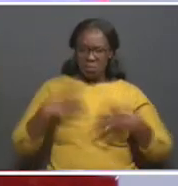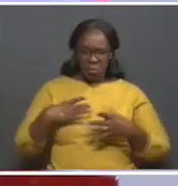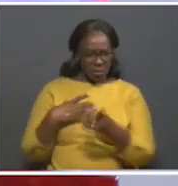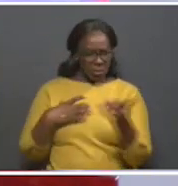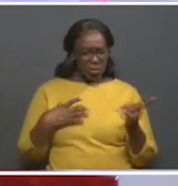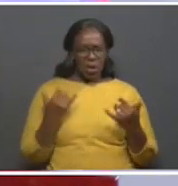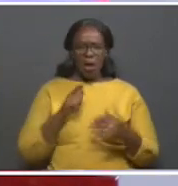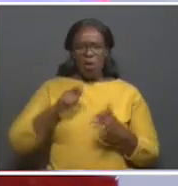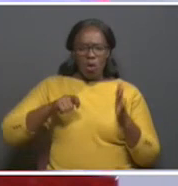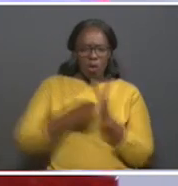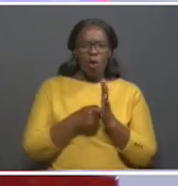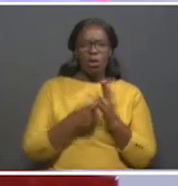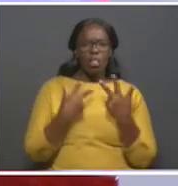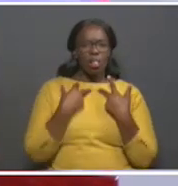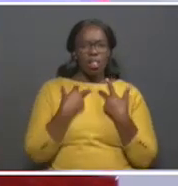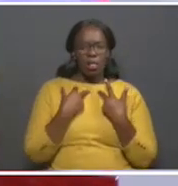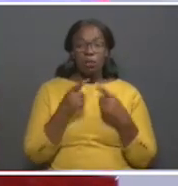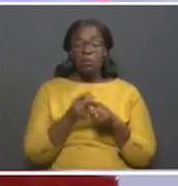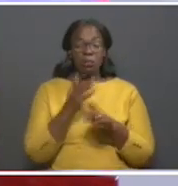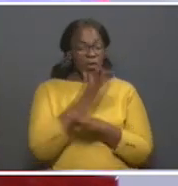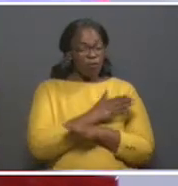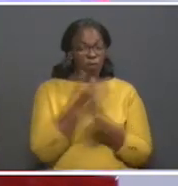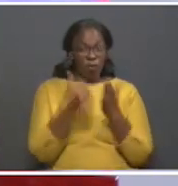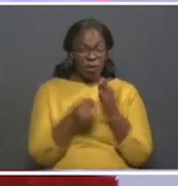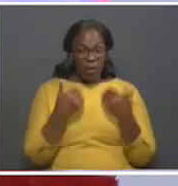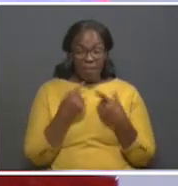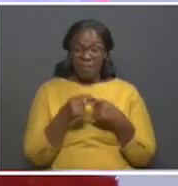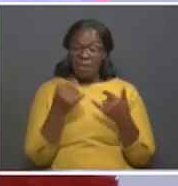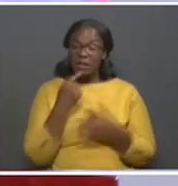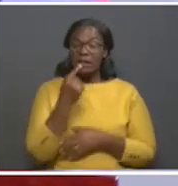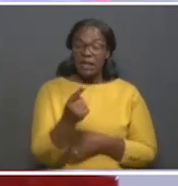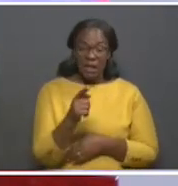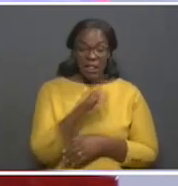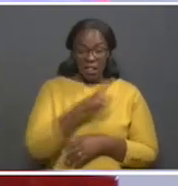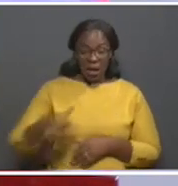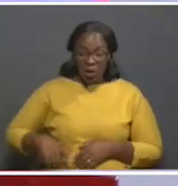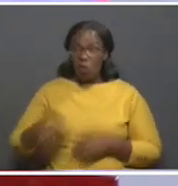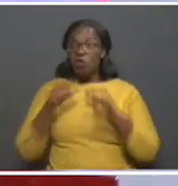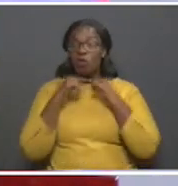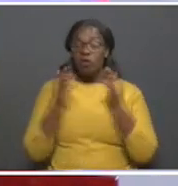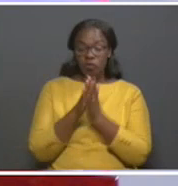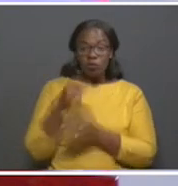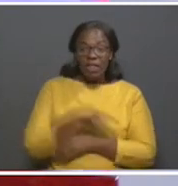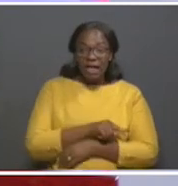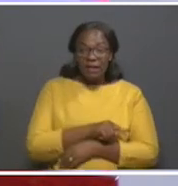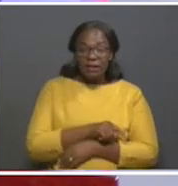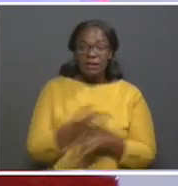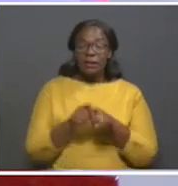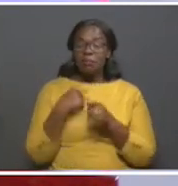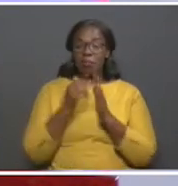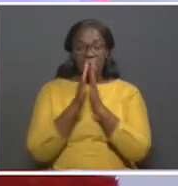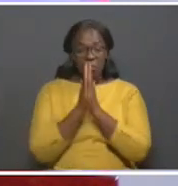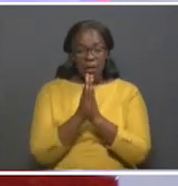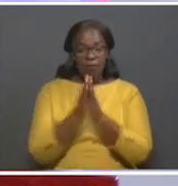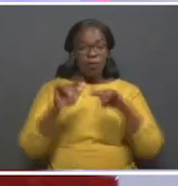in a lockdown, they were in crisis, but they say the Lord of hosts is with us. So I pray for